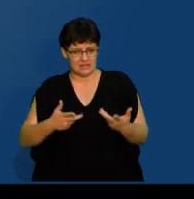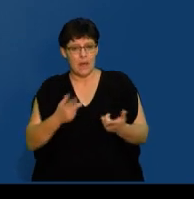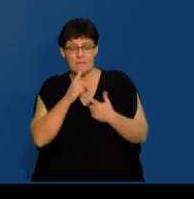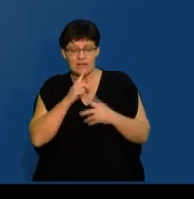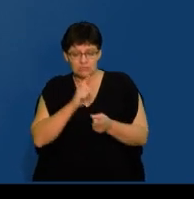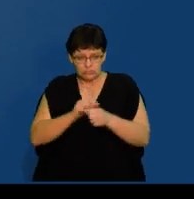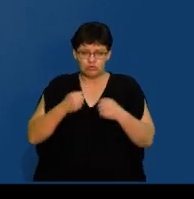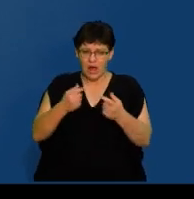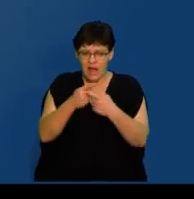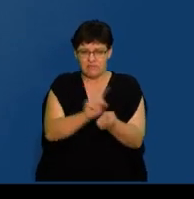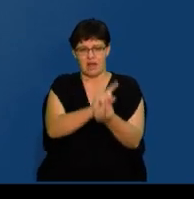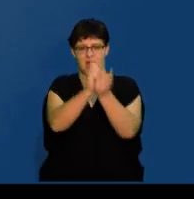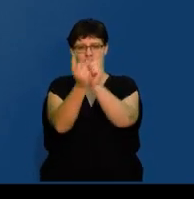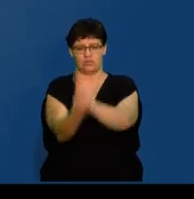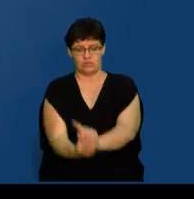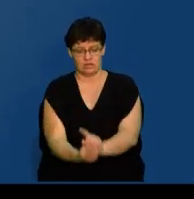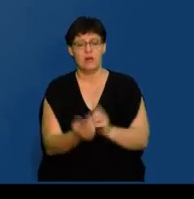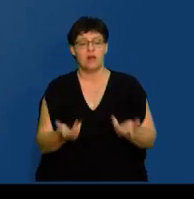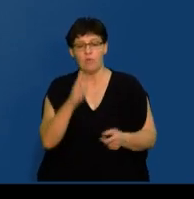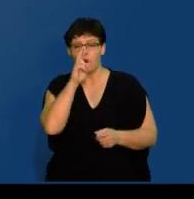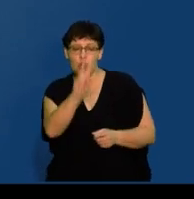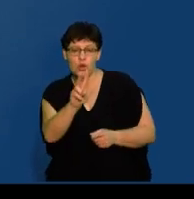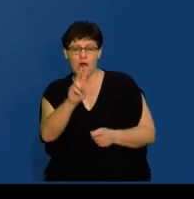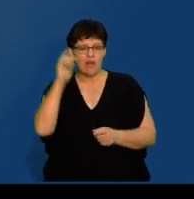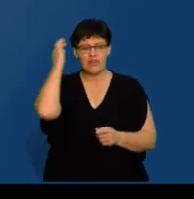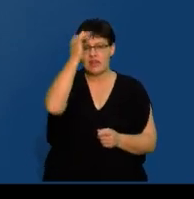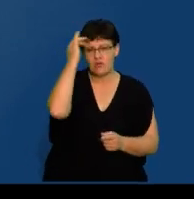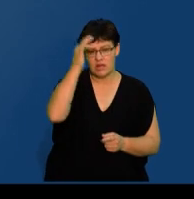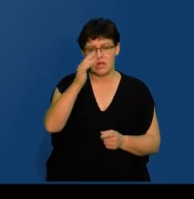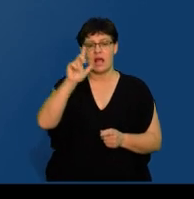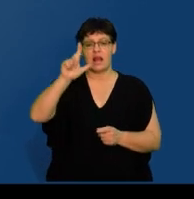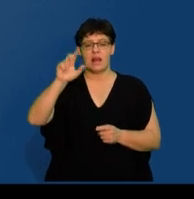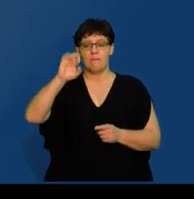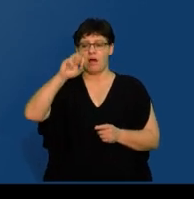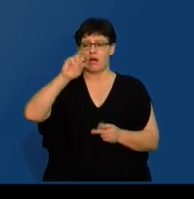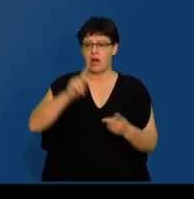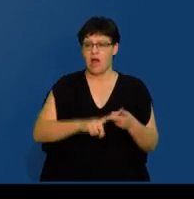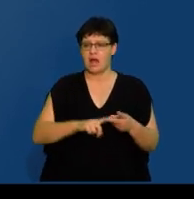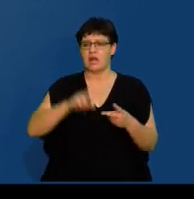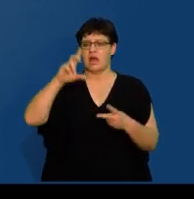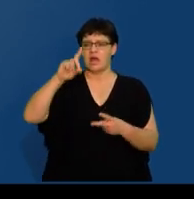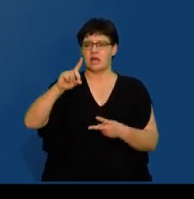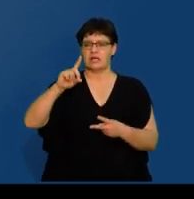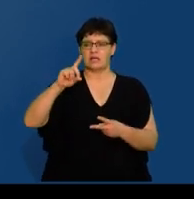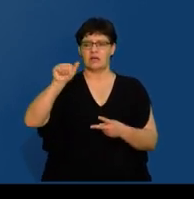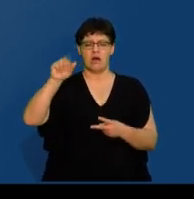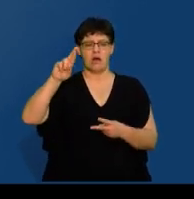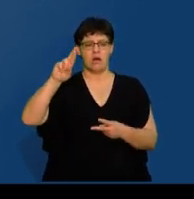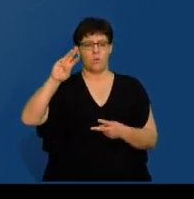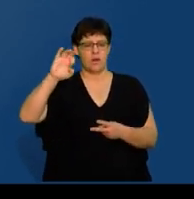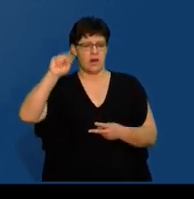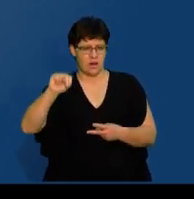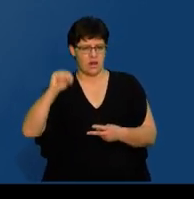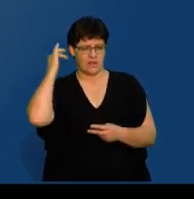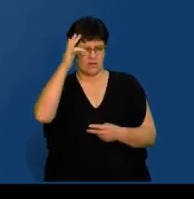evolution. You've got to spend some time looking at the theories, especially Lamarck's theory and Darwin's theories. So we talk about the theory of